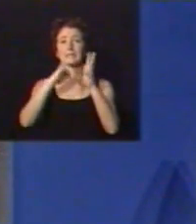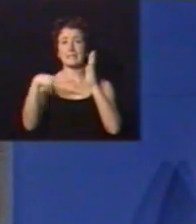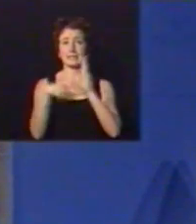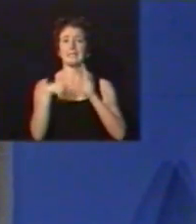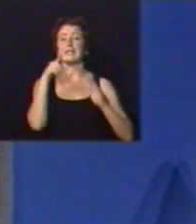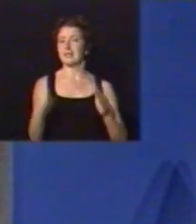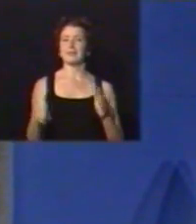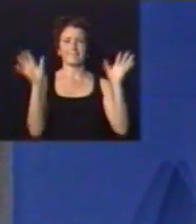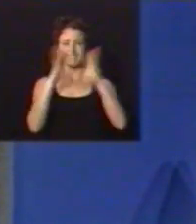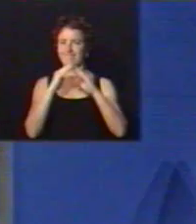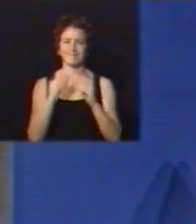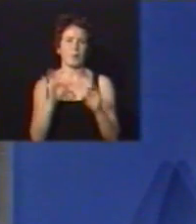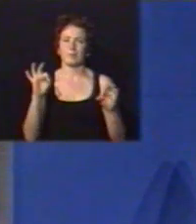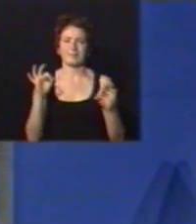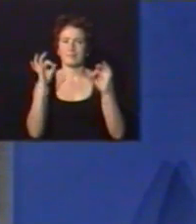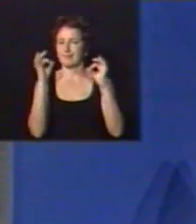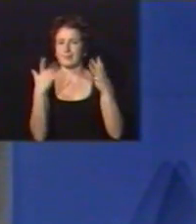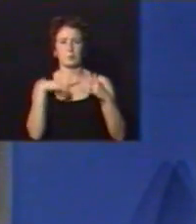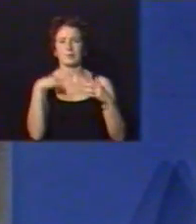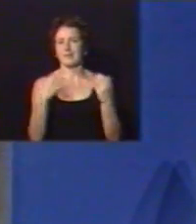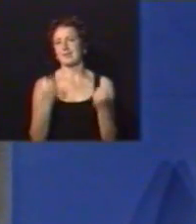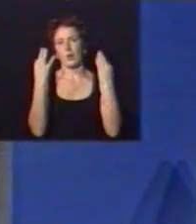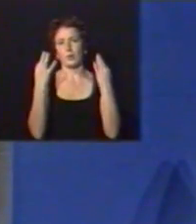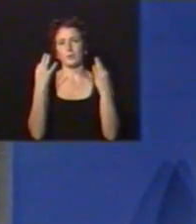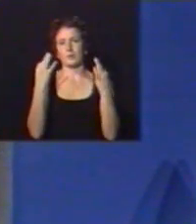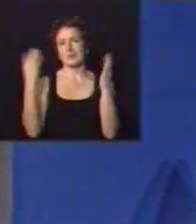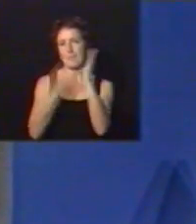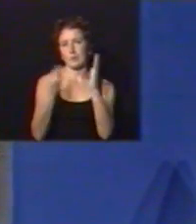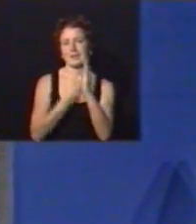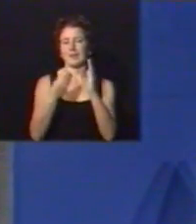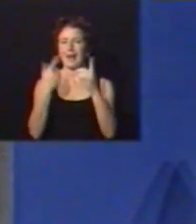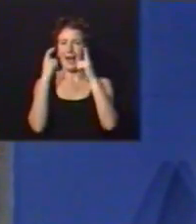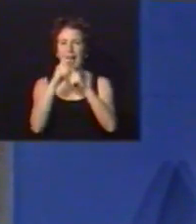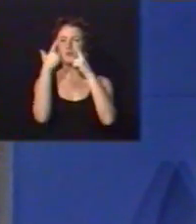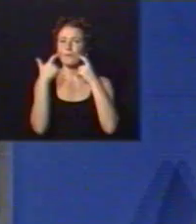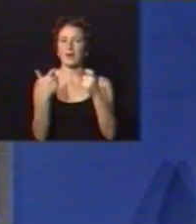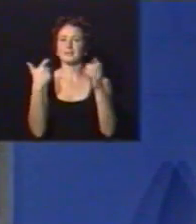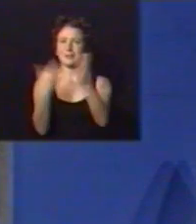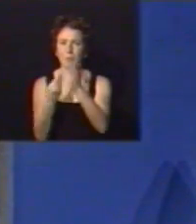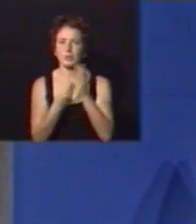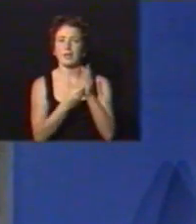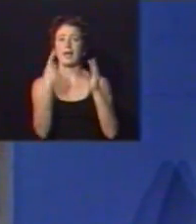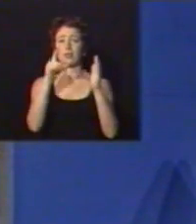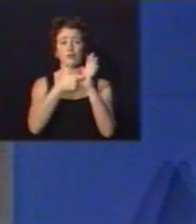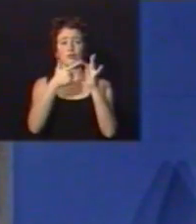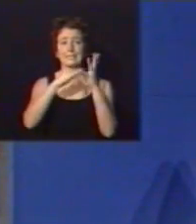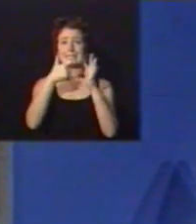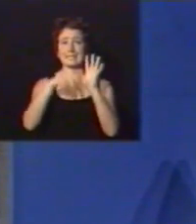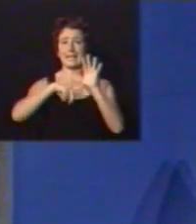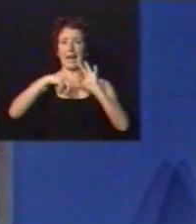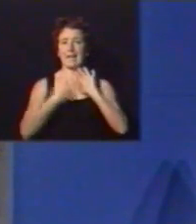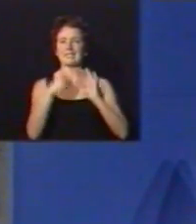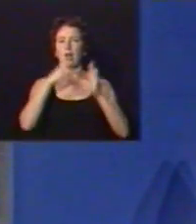been abandoned due to lack of sponsorship. And according to Chris Keller, the organiser, bitchiness